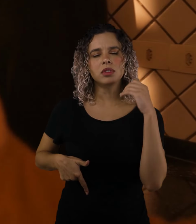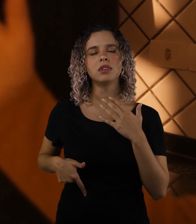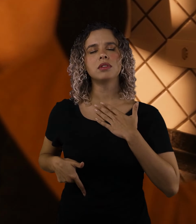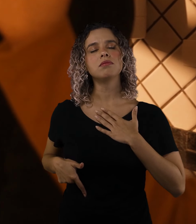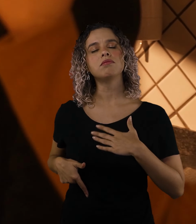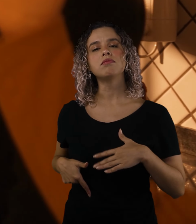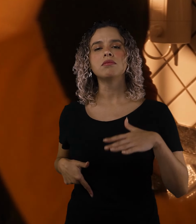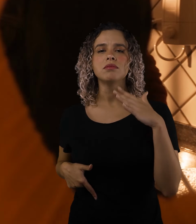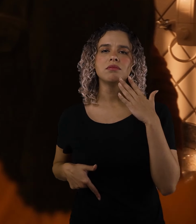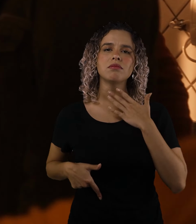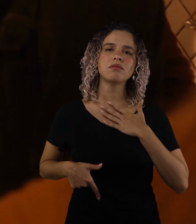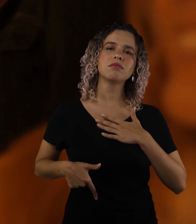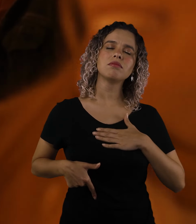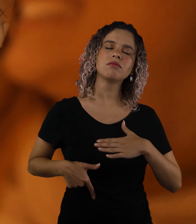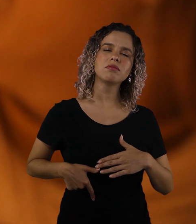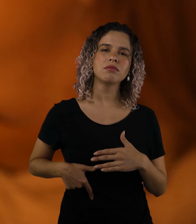a câmera vai se afastando.